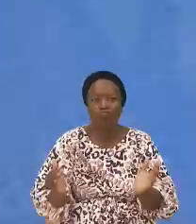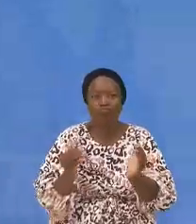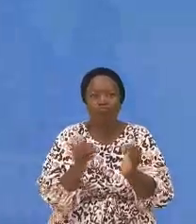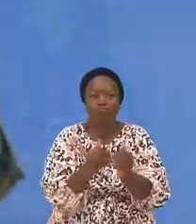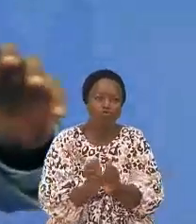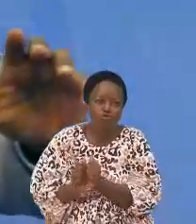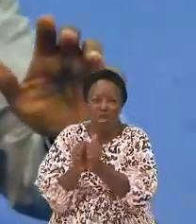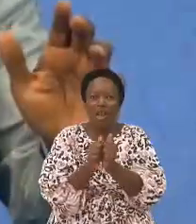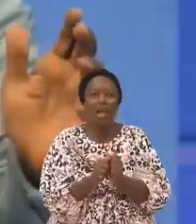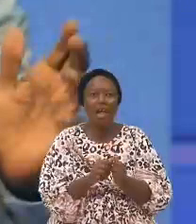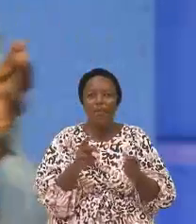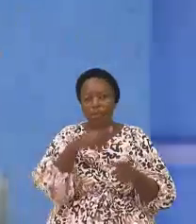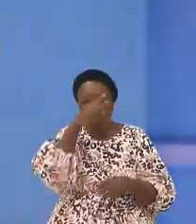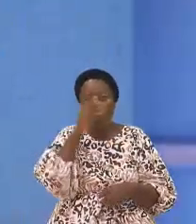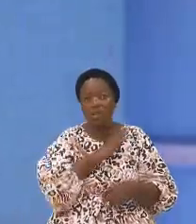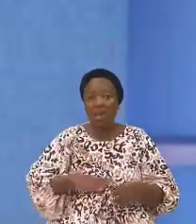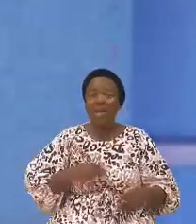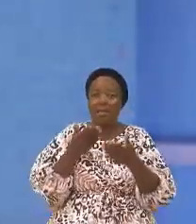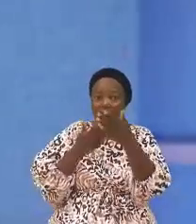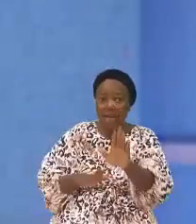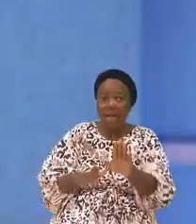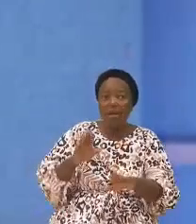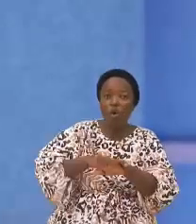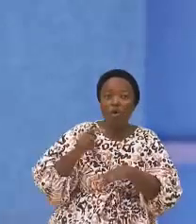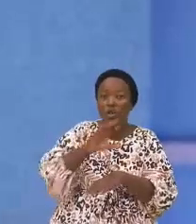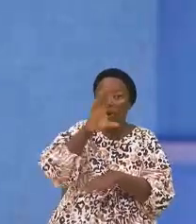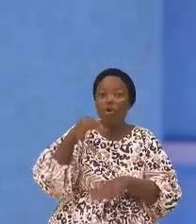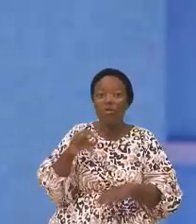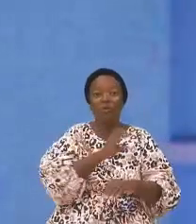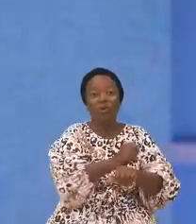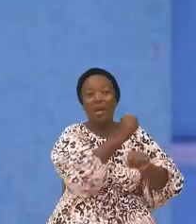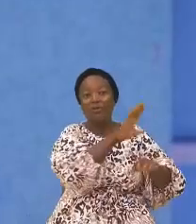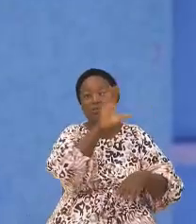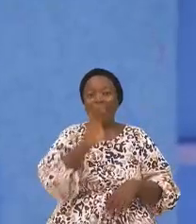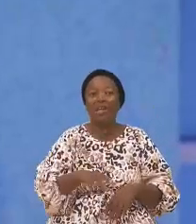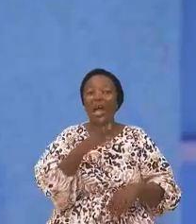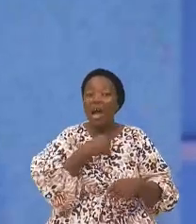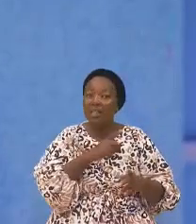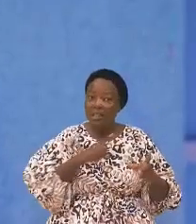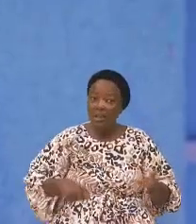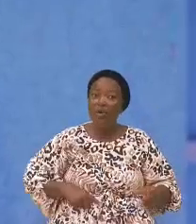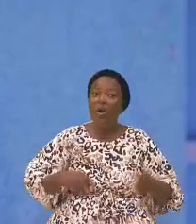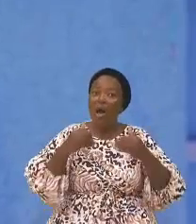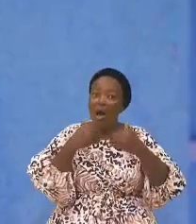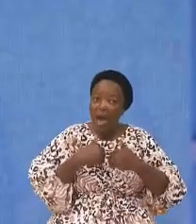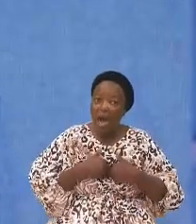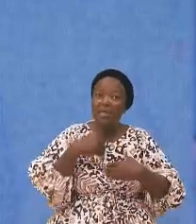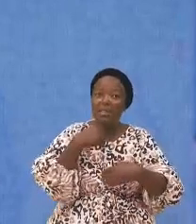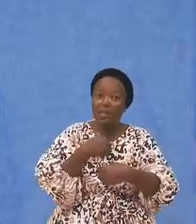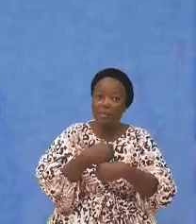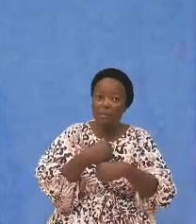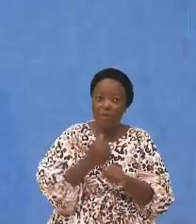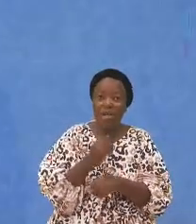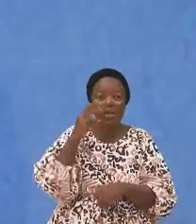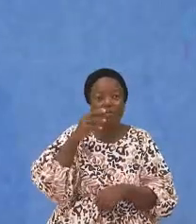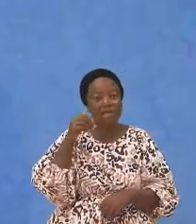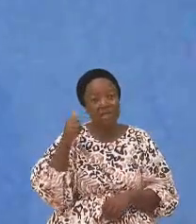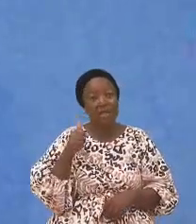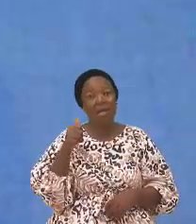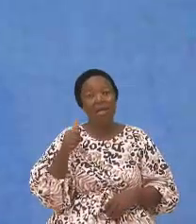tonight, you bundle everything together because Christ died on the cross of Calvary, and the